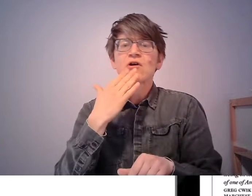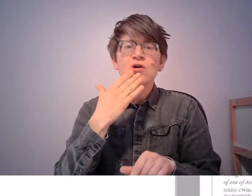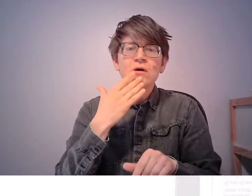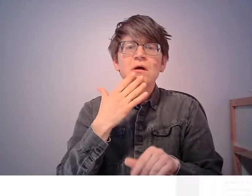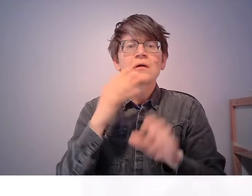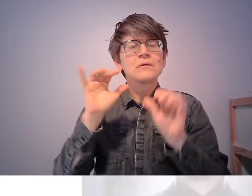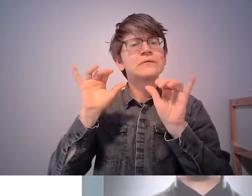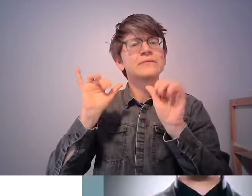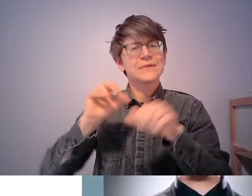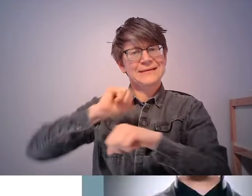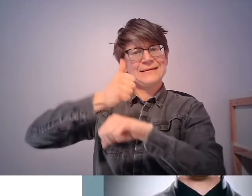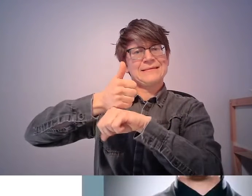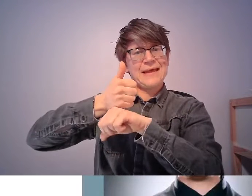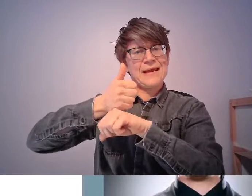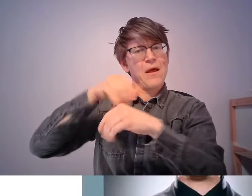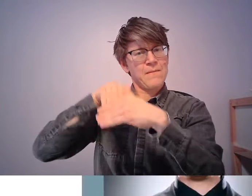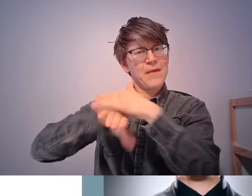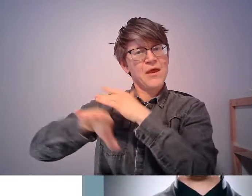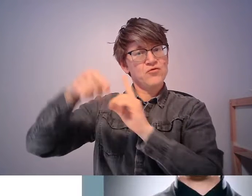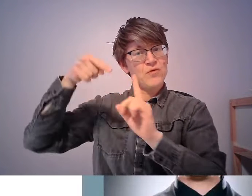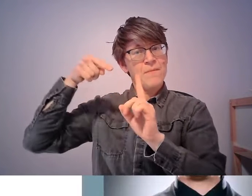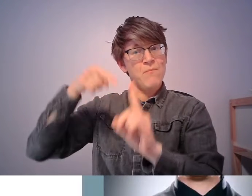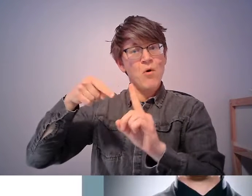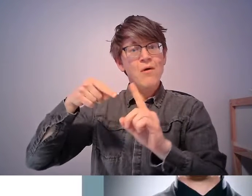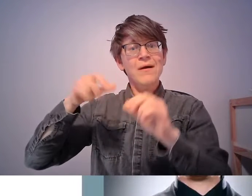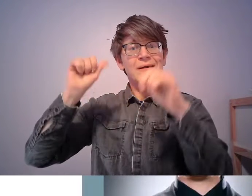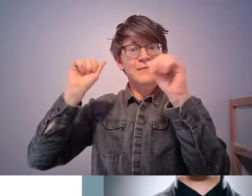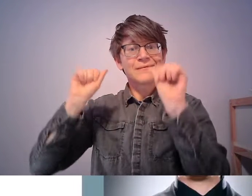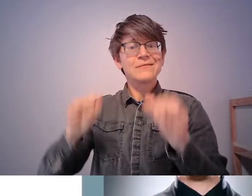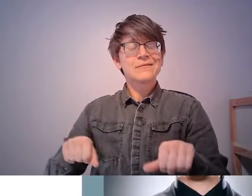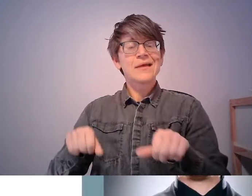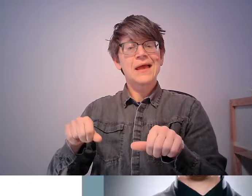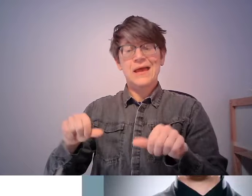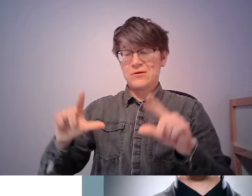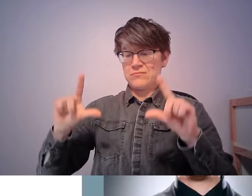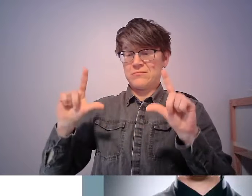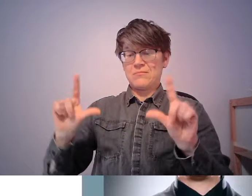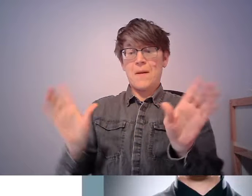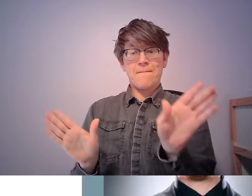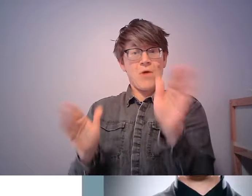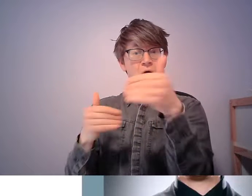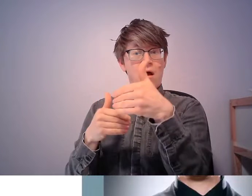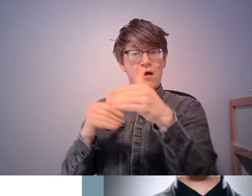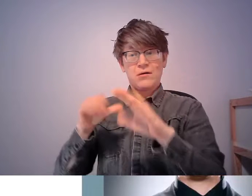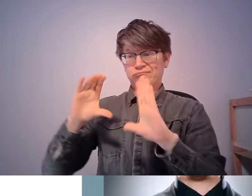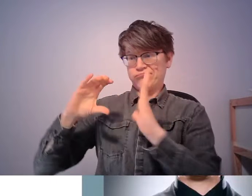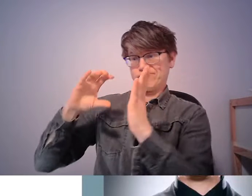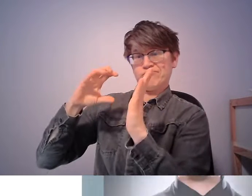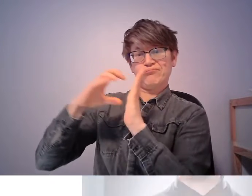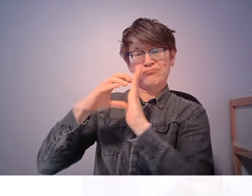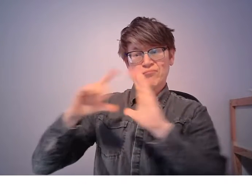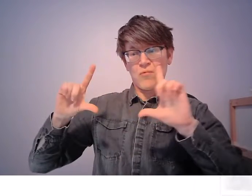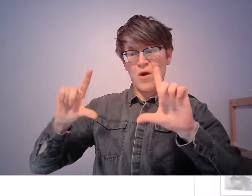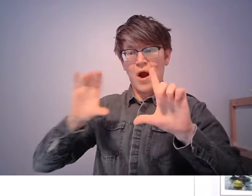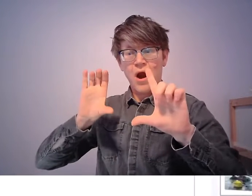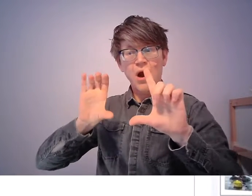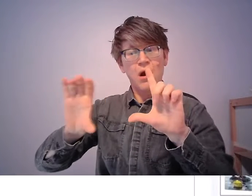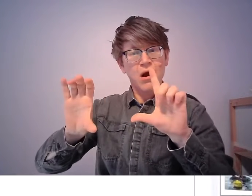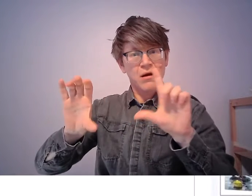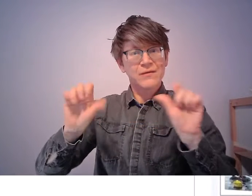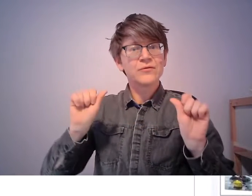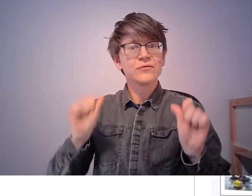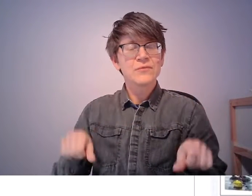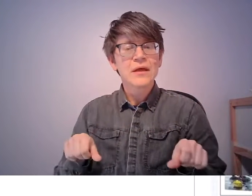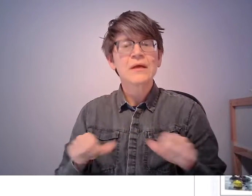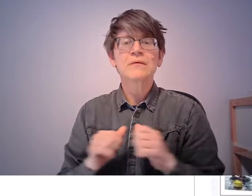entry. Entry points can be created by boxing text, color bands, and reversing out text. Think about ways that